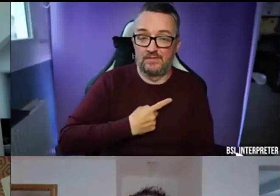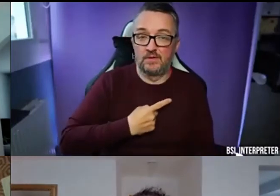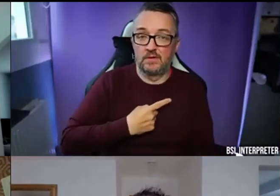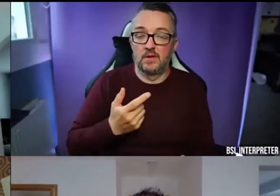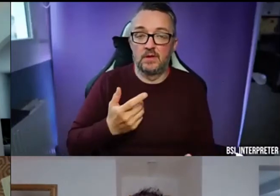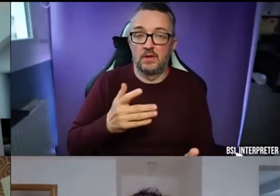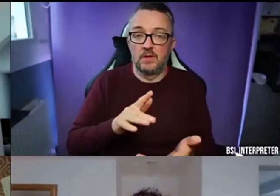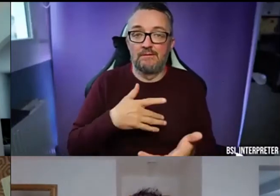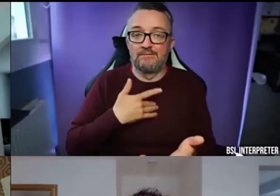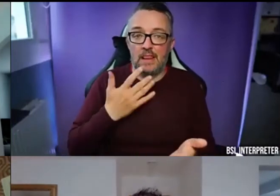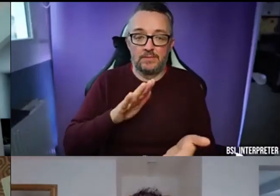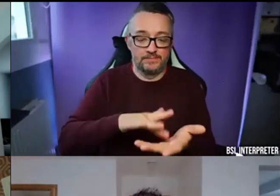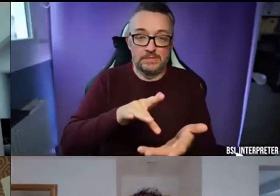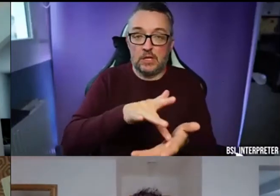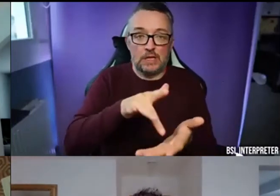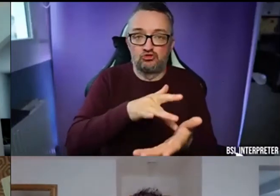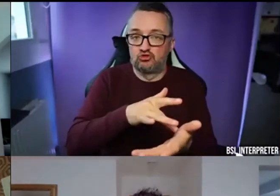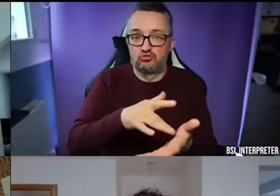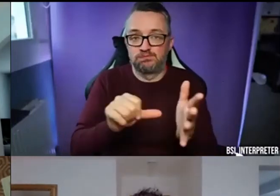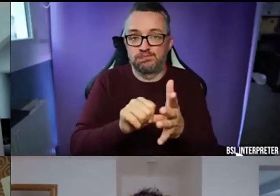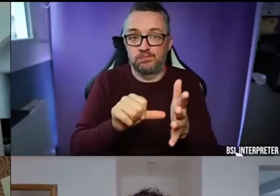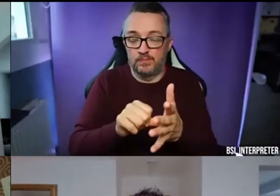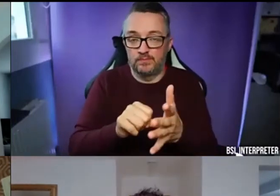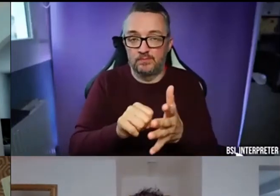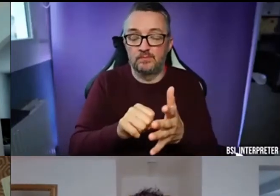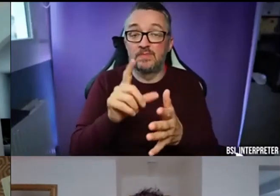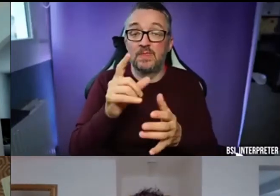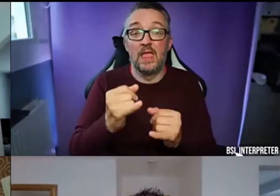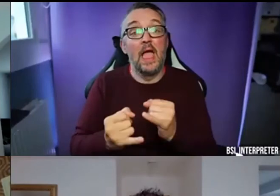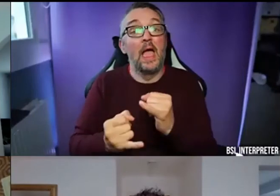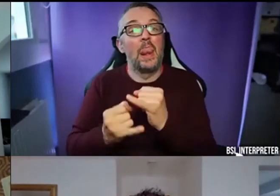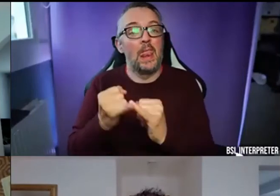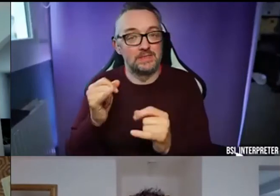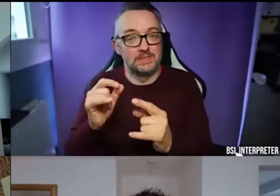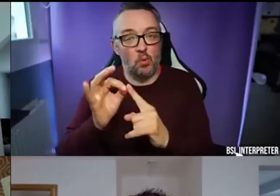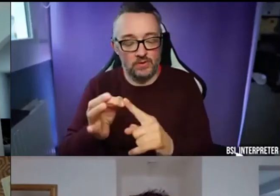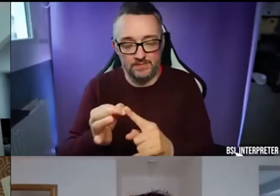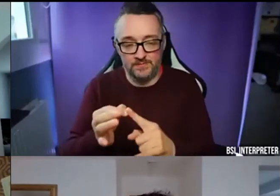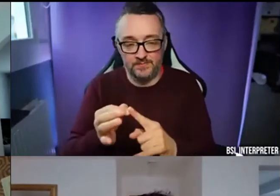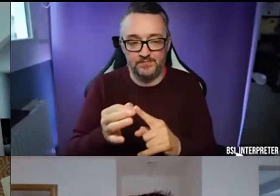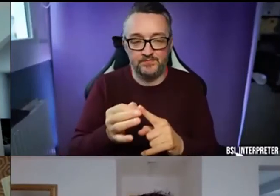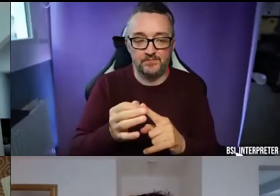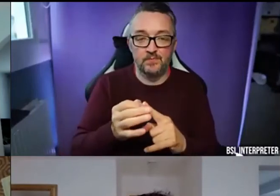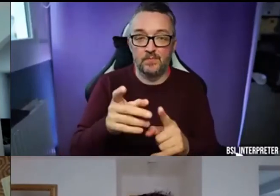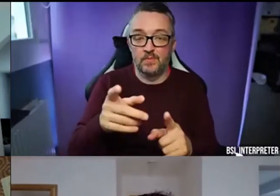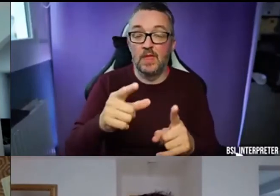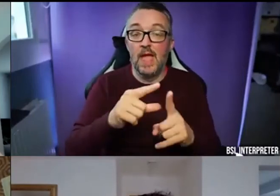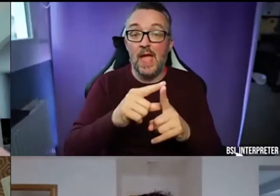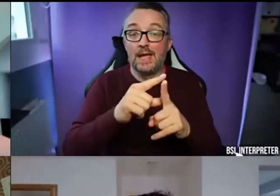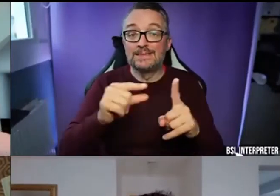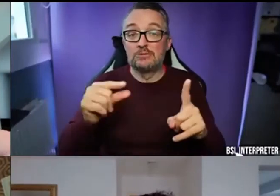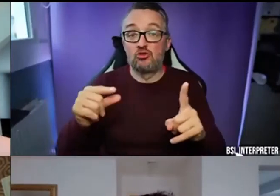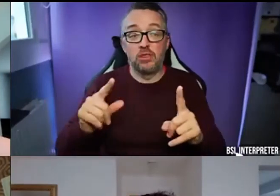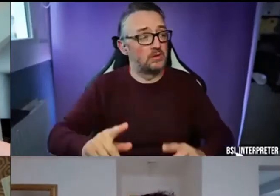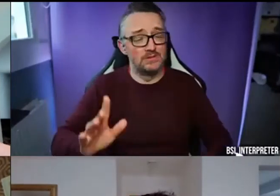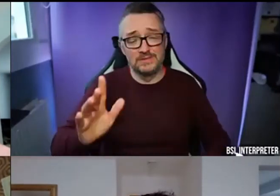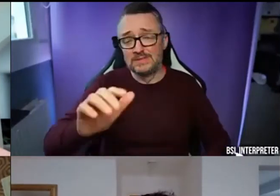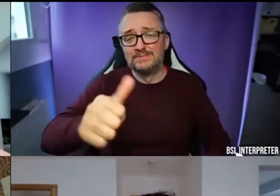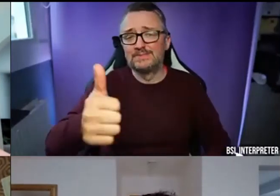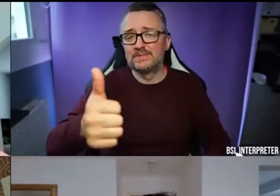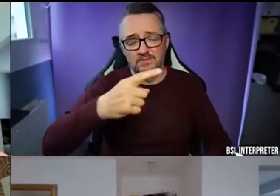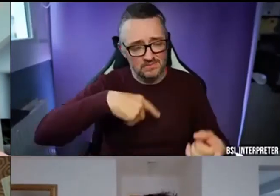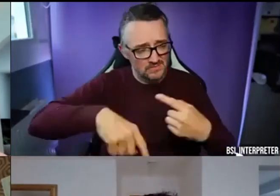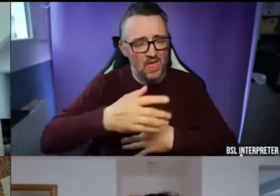physical dexterity an issue. And last but not least, just to remember that digital solutions are great and we all love